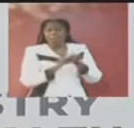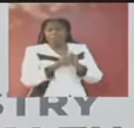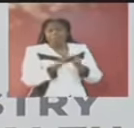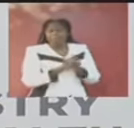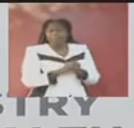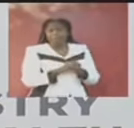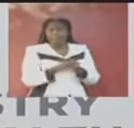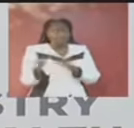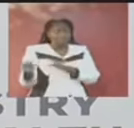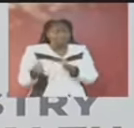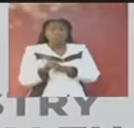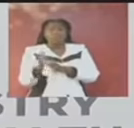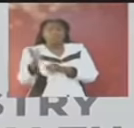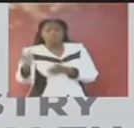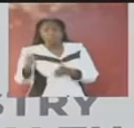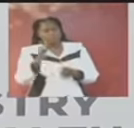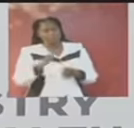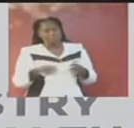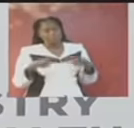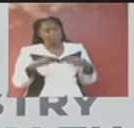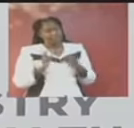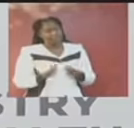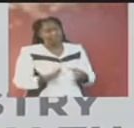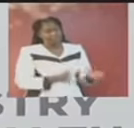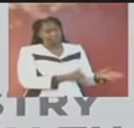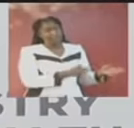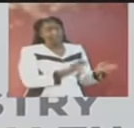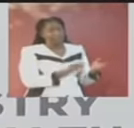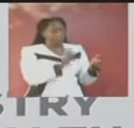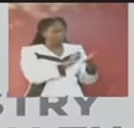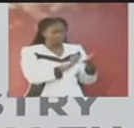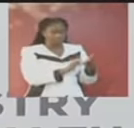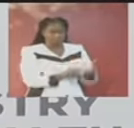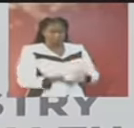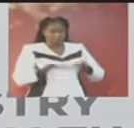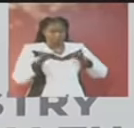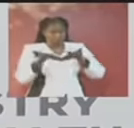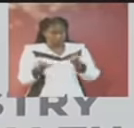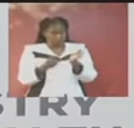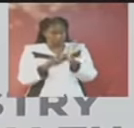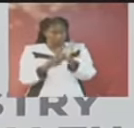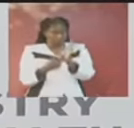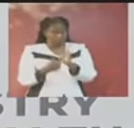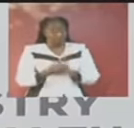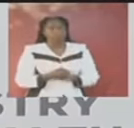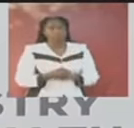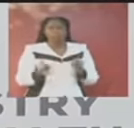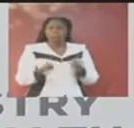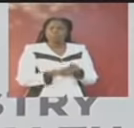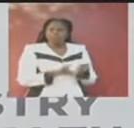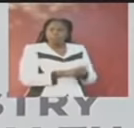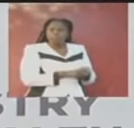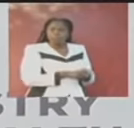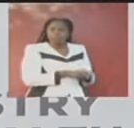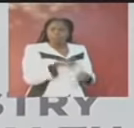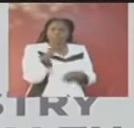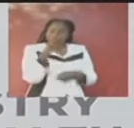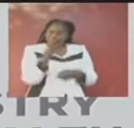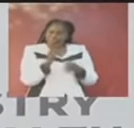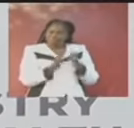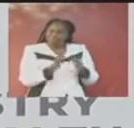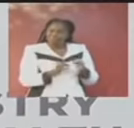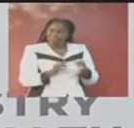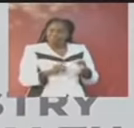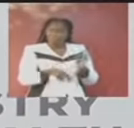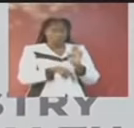We also looked at the legal aspects to ensure that the hotel itself was had the appropriate